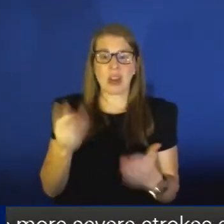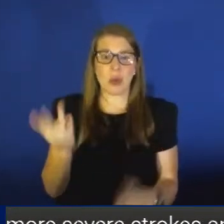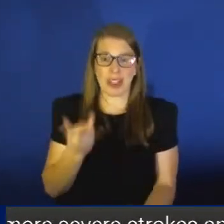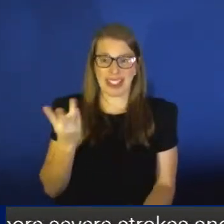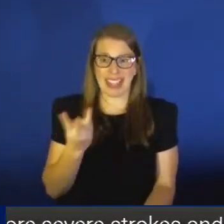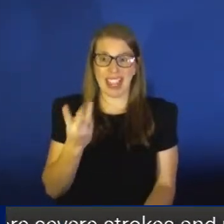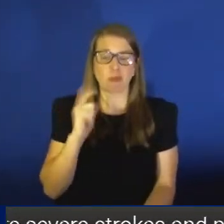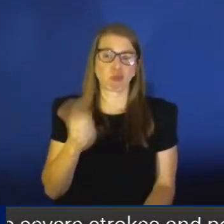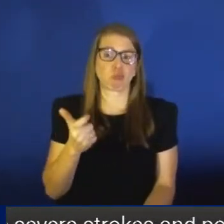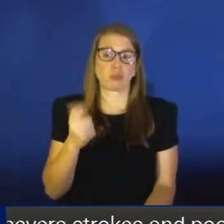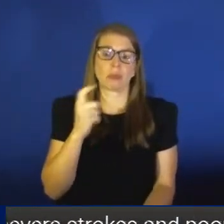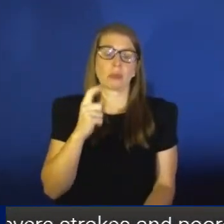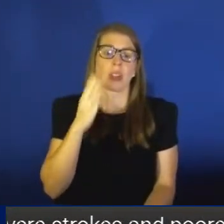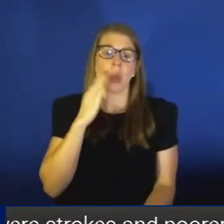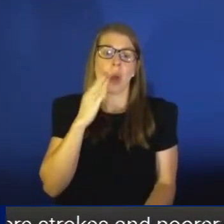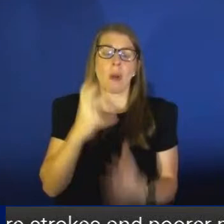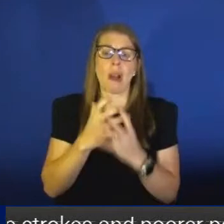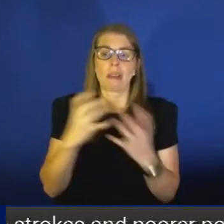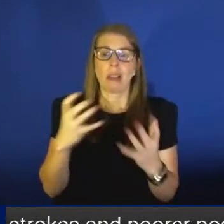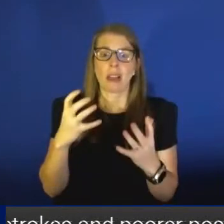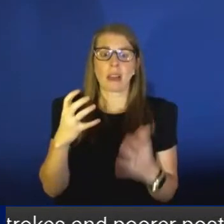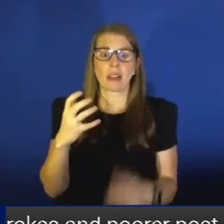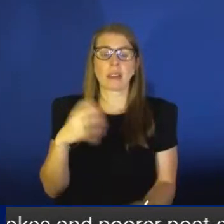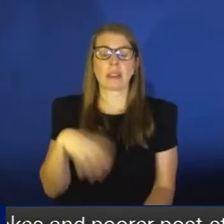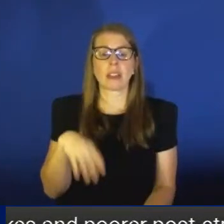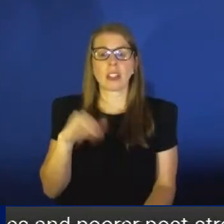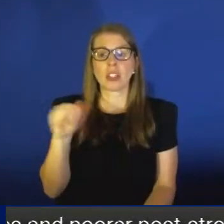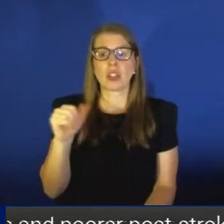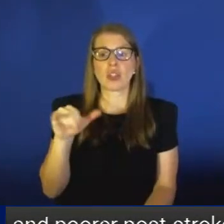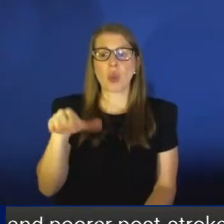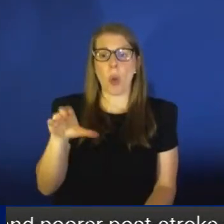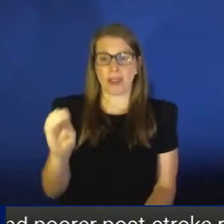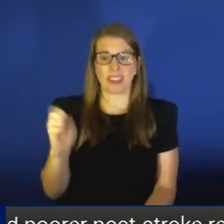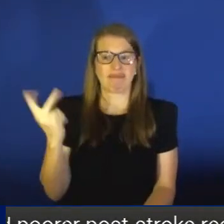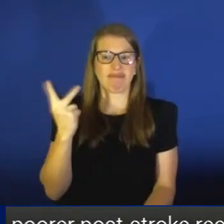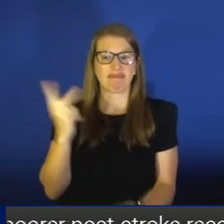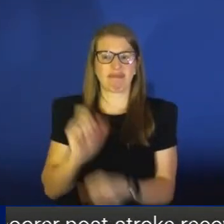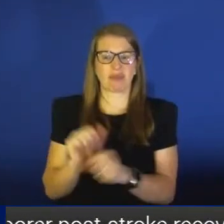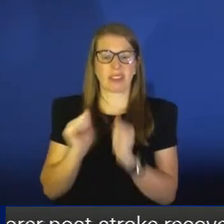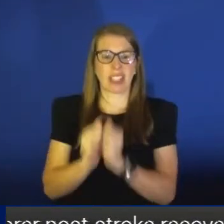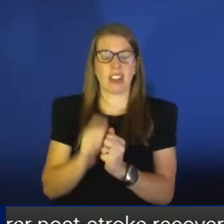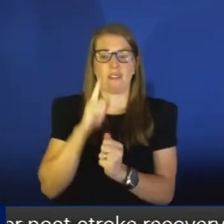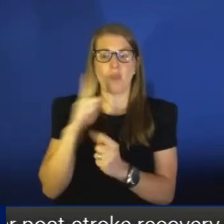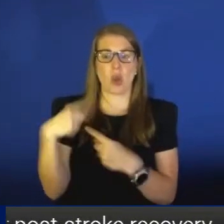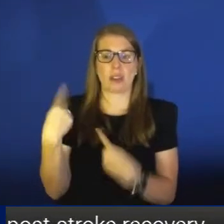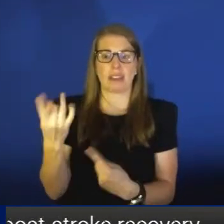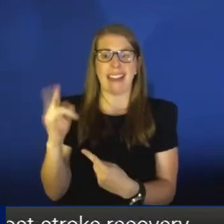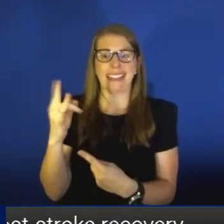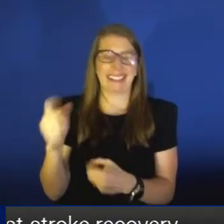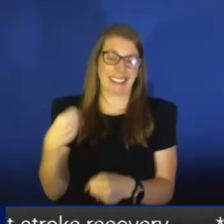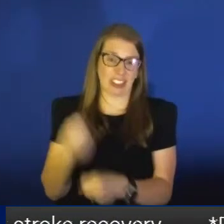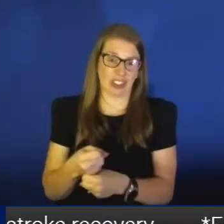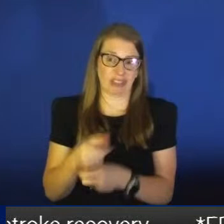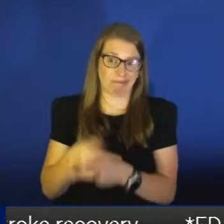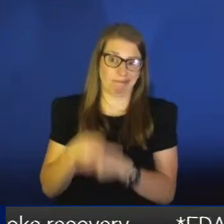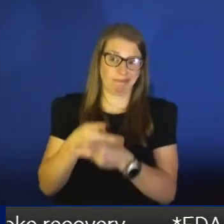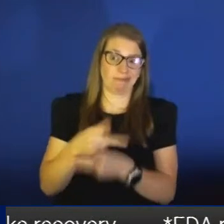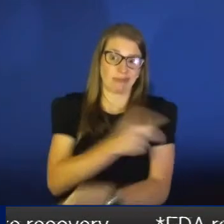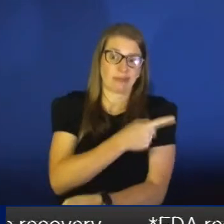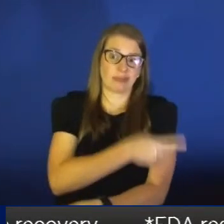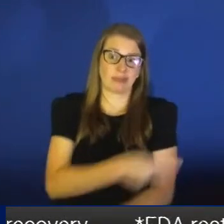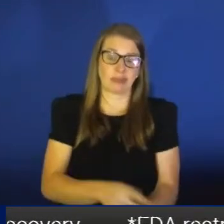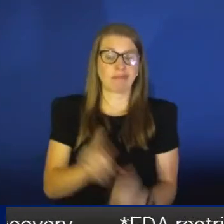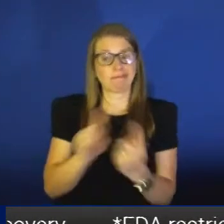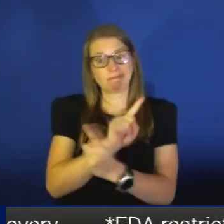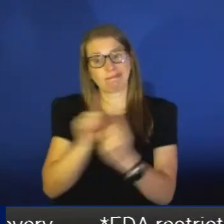on Open Mics, Joyce Funk was here with me. Joyce and I have worked together for 18 years in the care of CF patients. And at the end of the day,